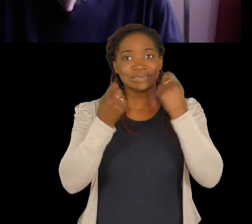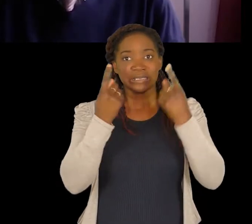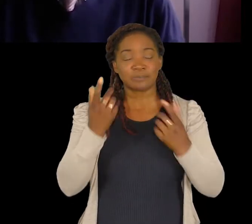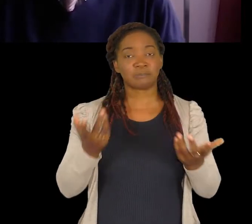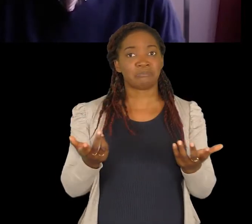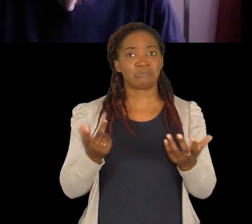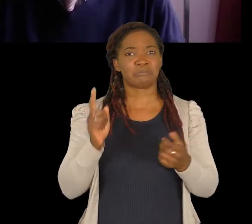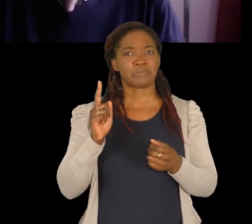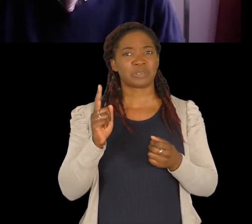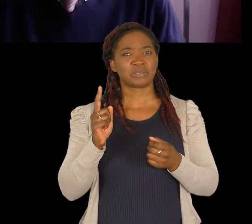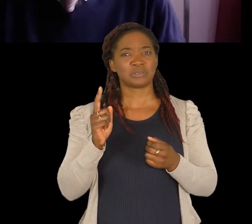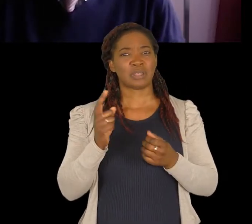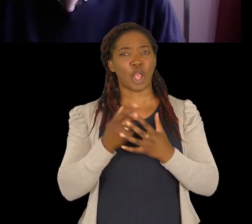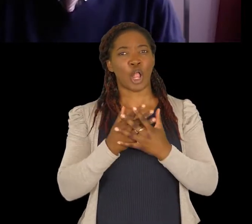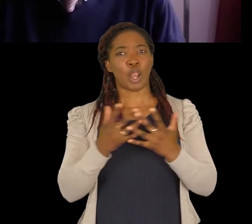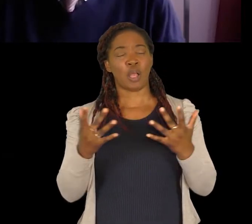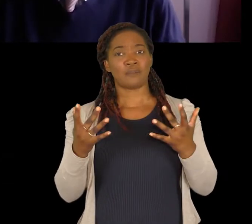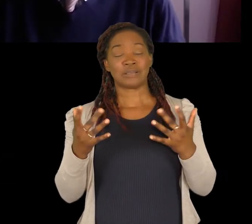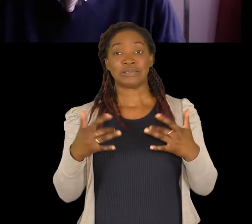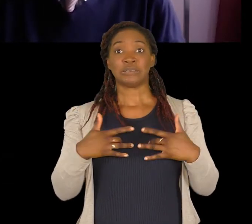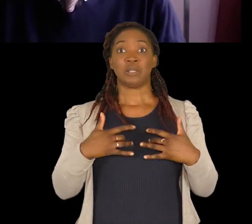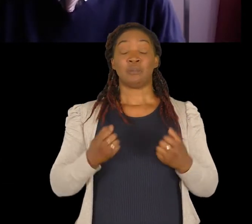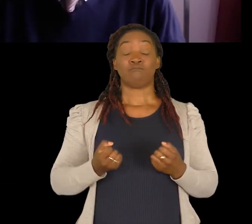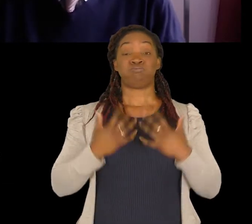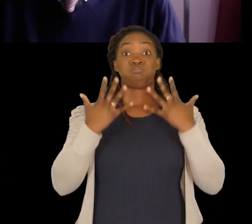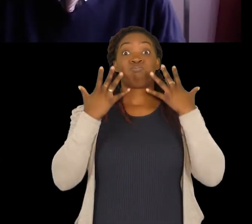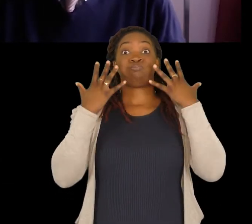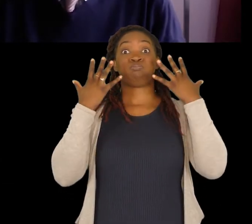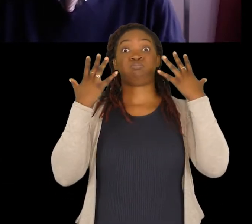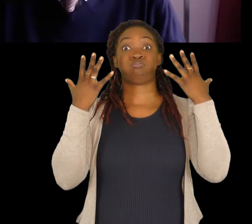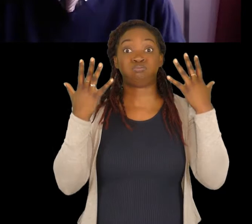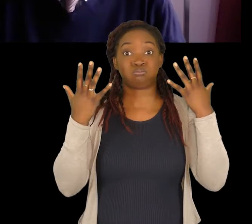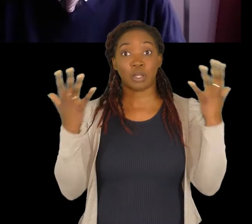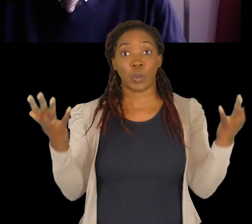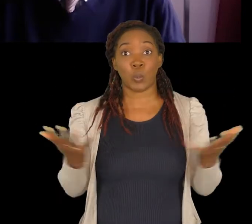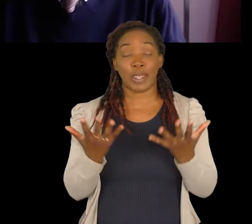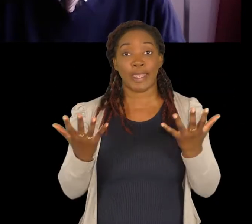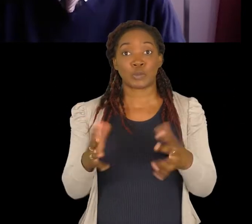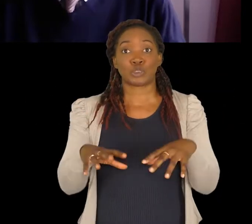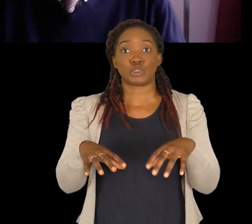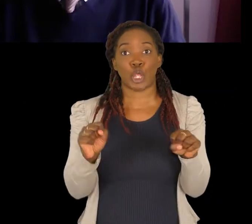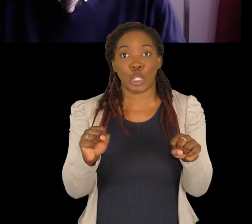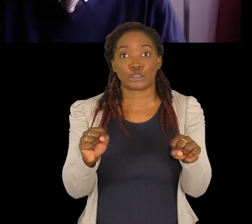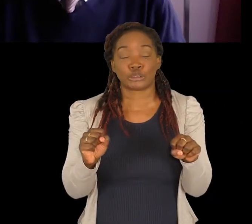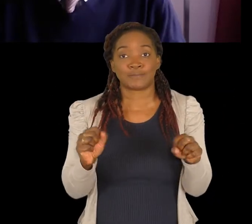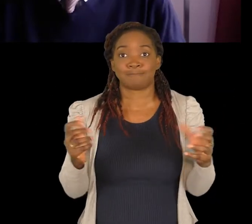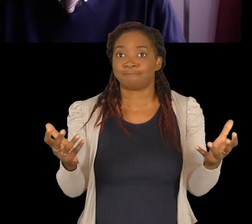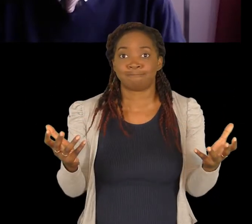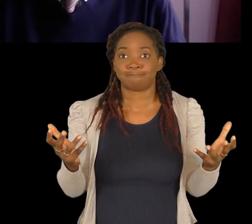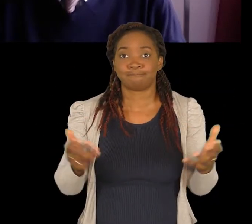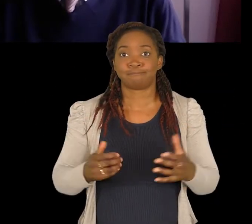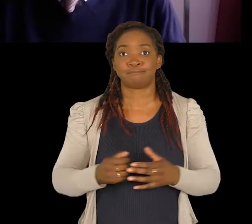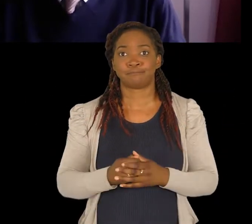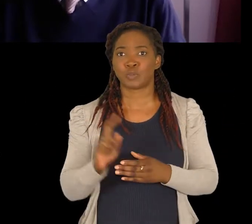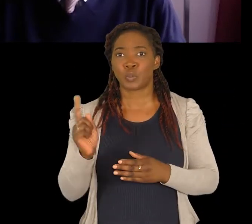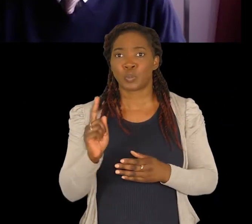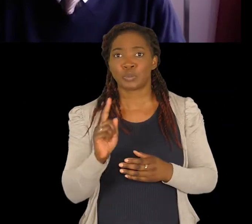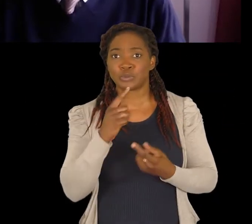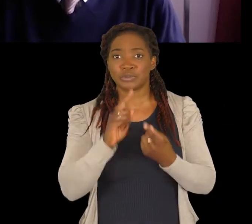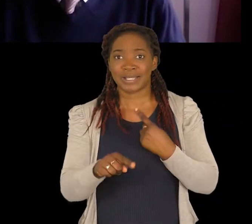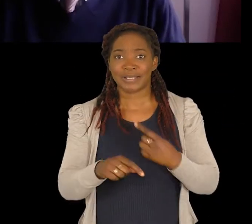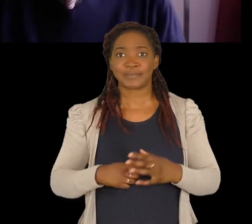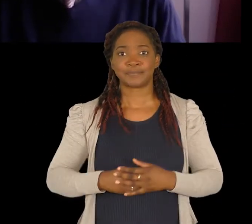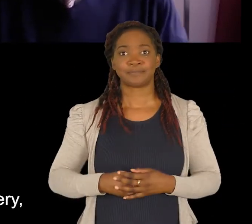I also have lots of overwhelm. Where the heck do I begin? Where do I start? What would you